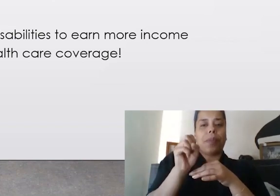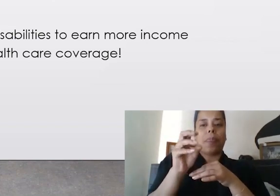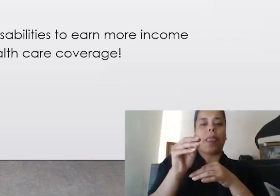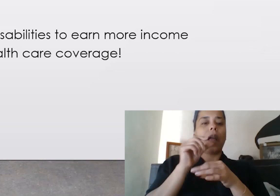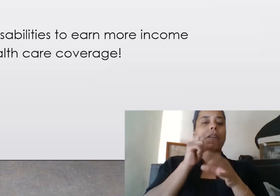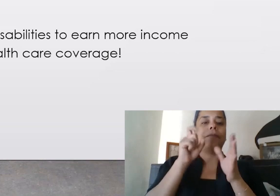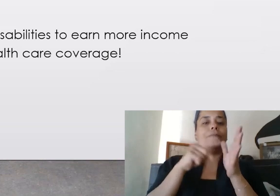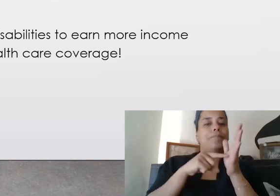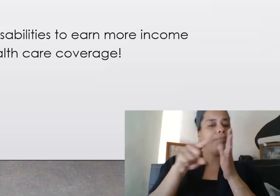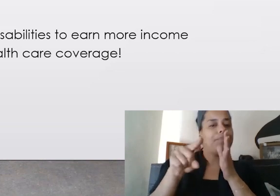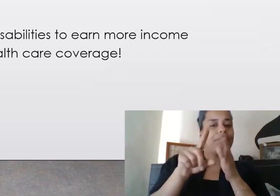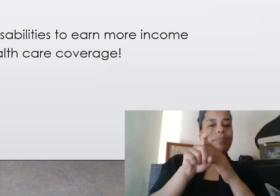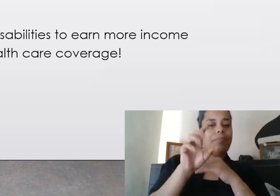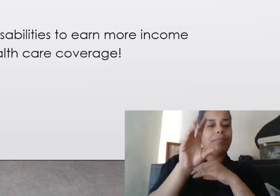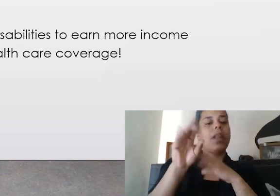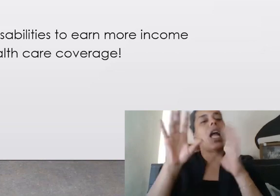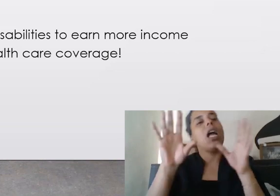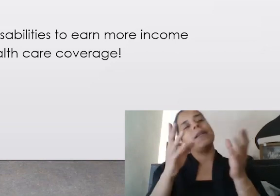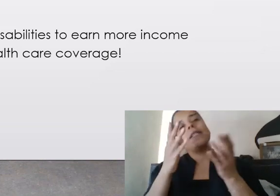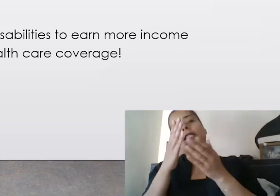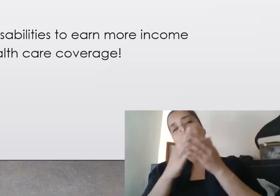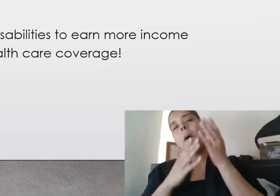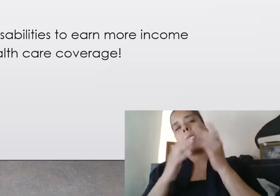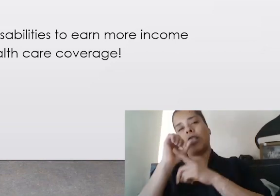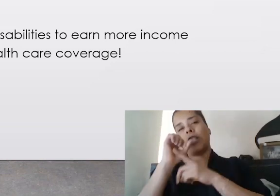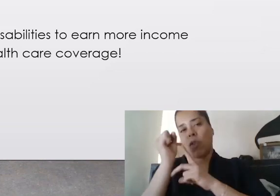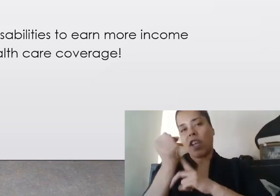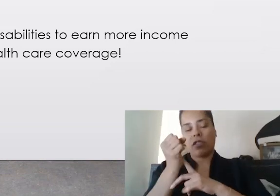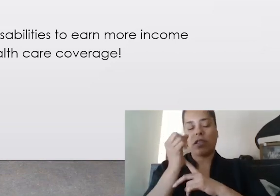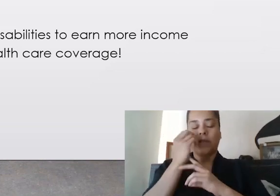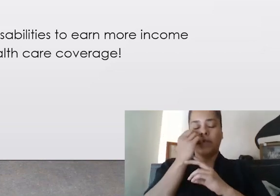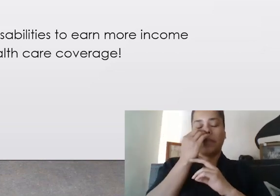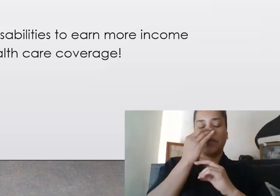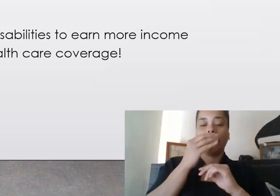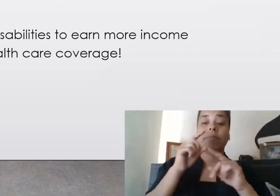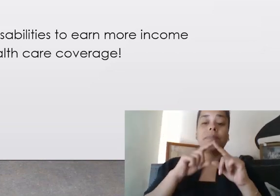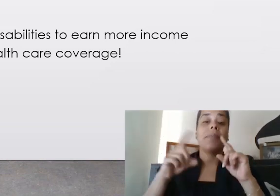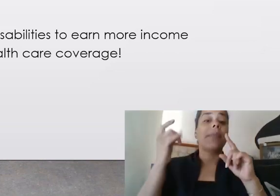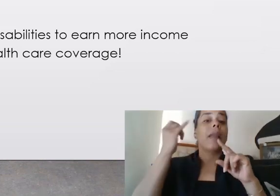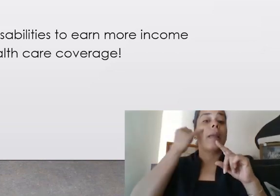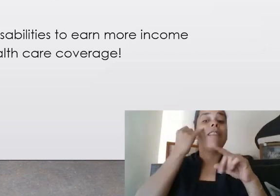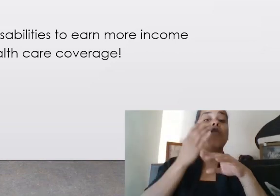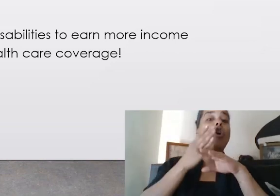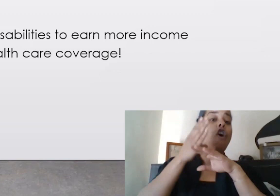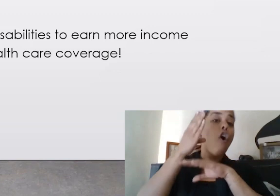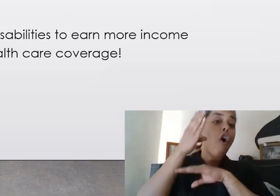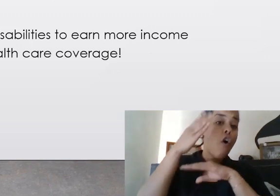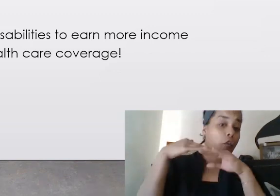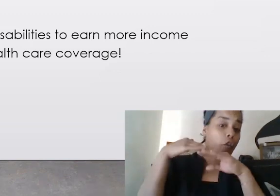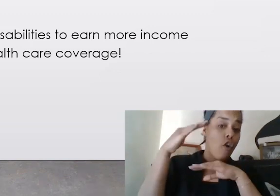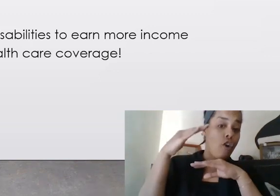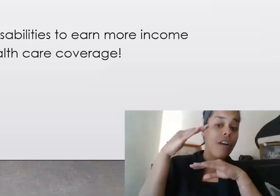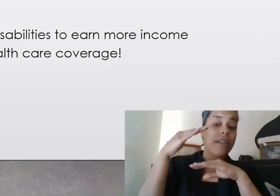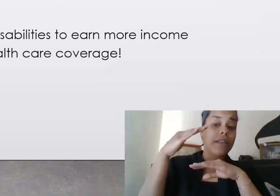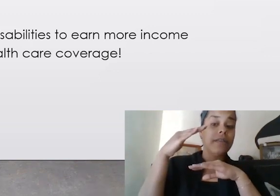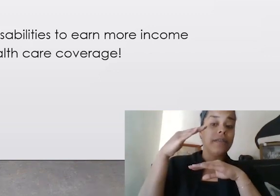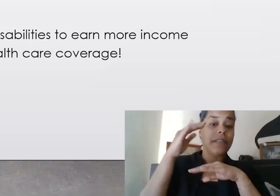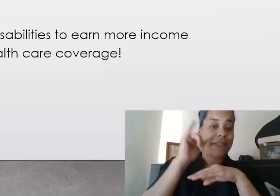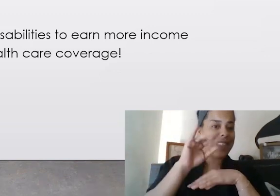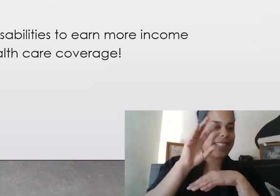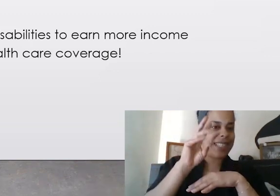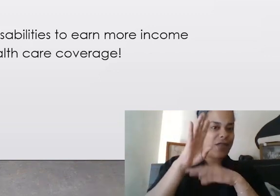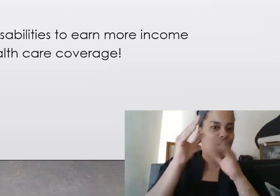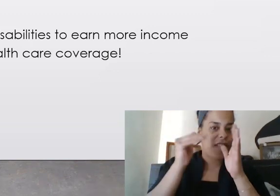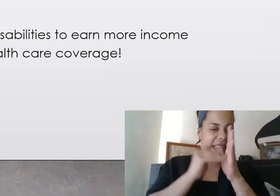certain cases, in certain cases. Yeah. But if you go over the 64,000, and I have it in the